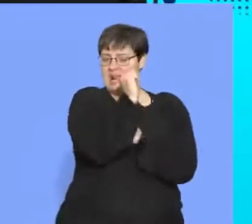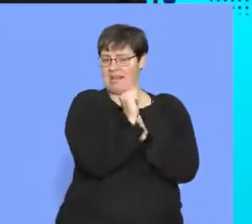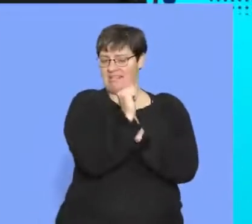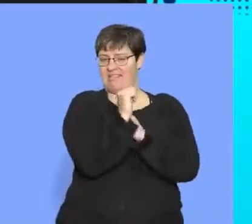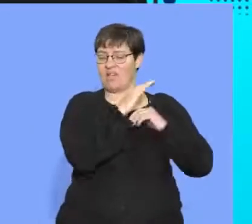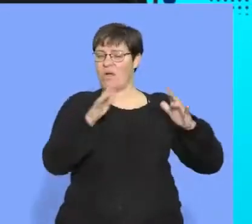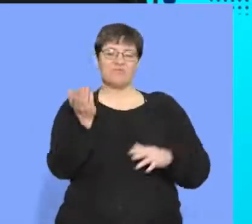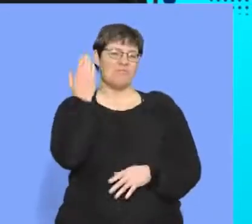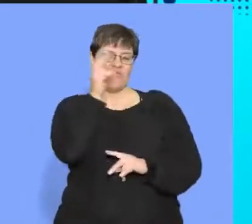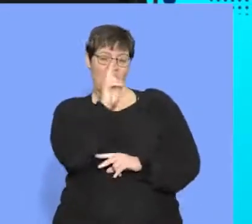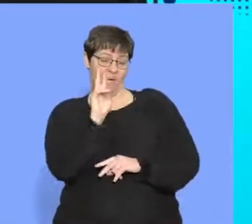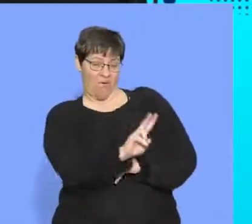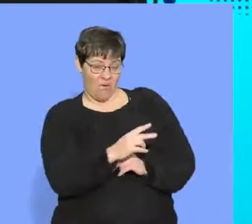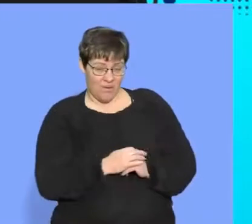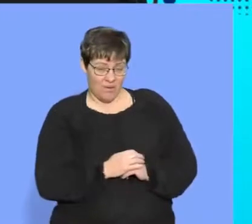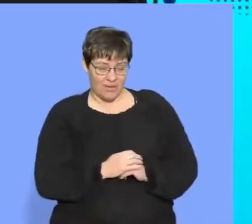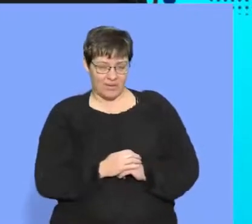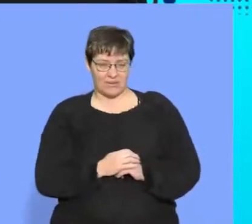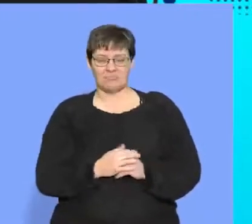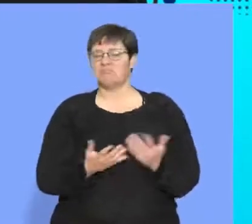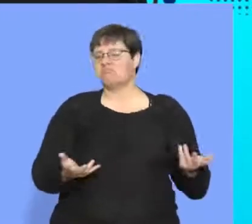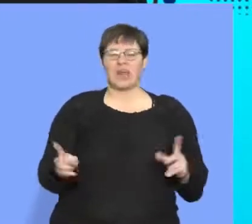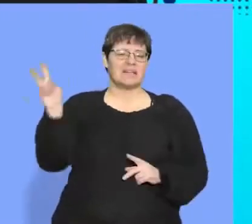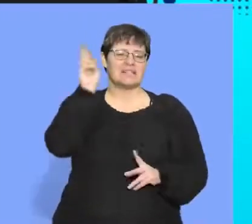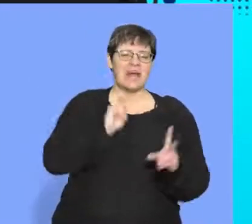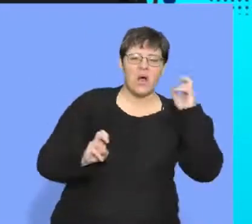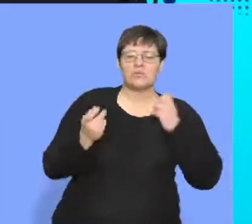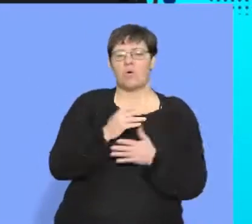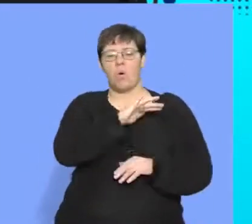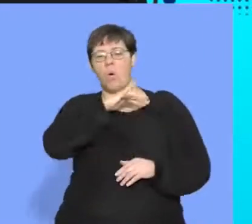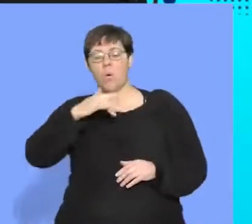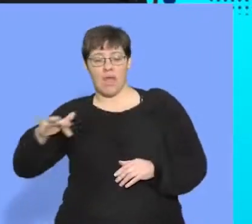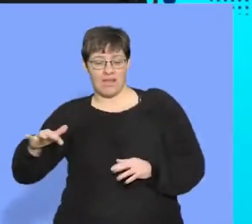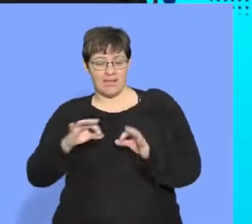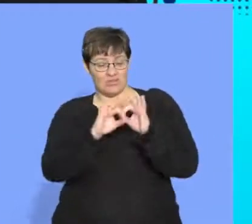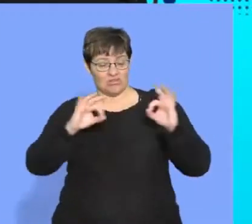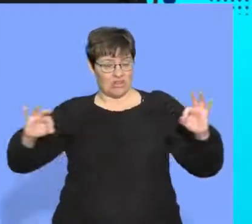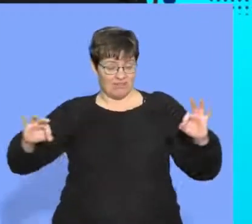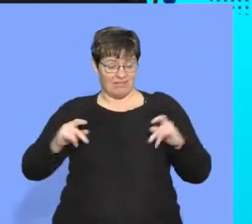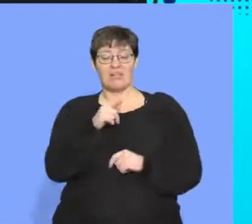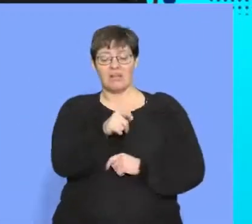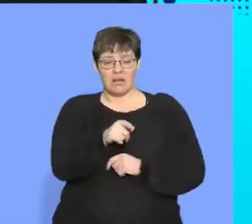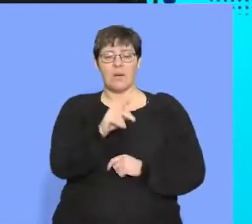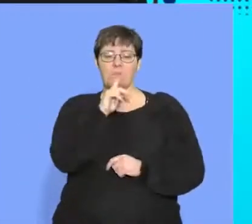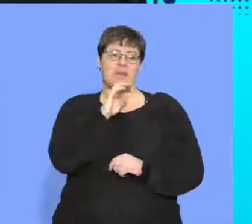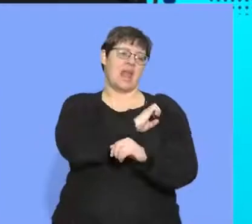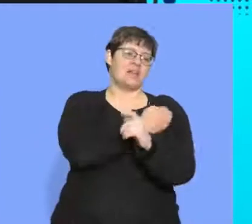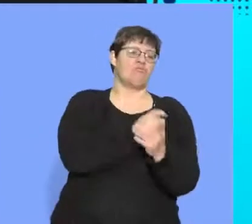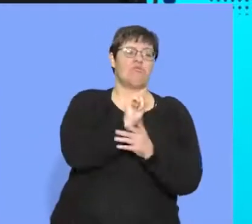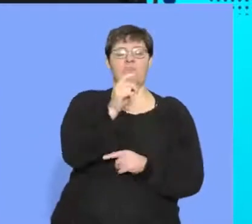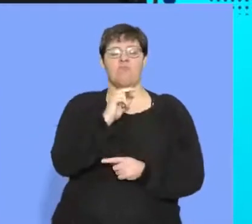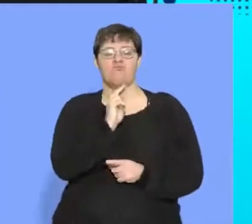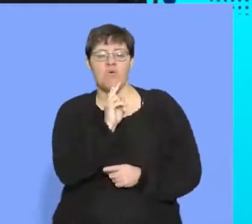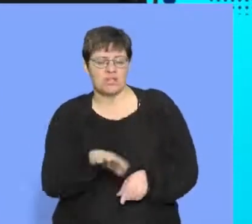that we looked at earlier, like sound or waves on a string, the energy came either from your